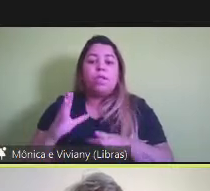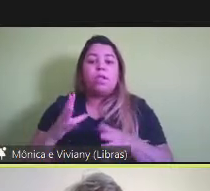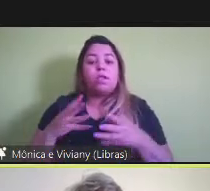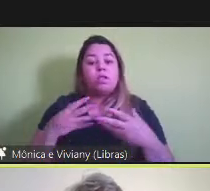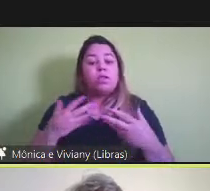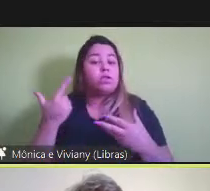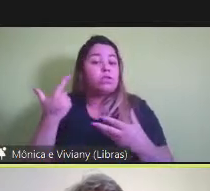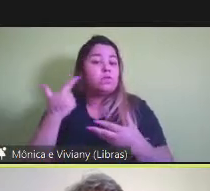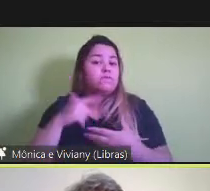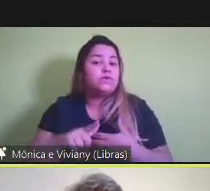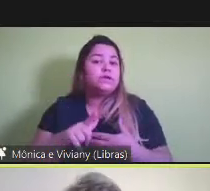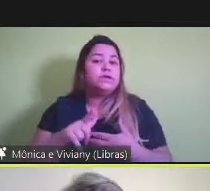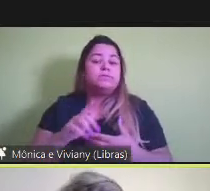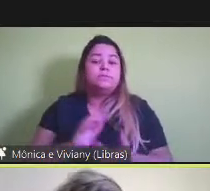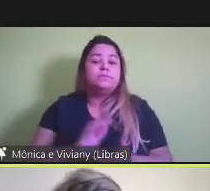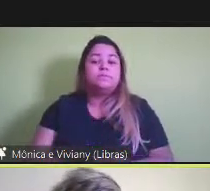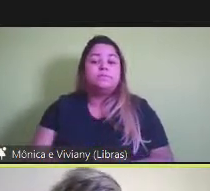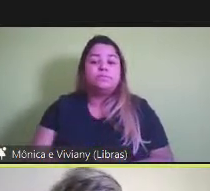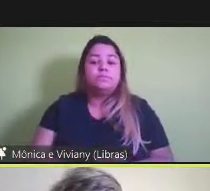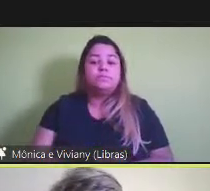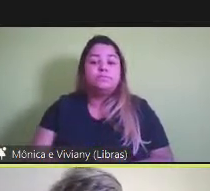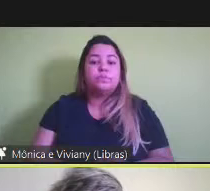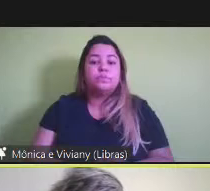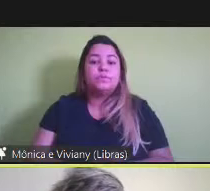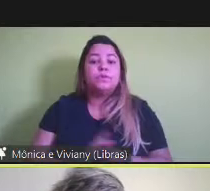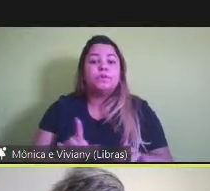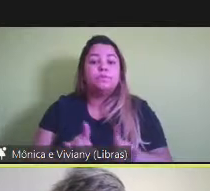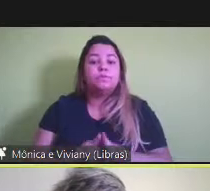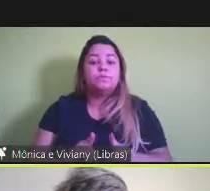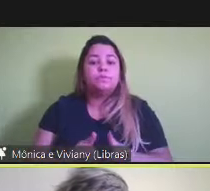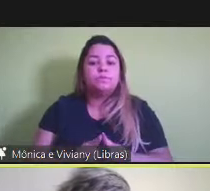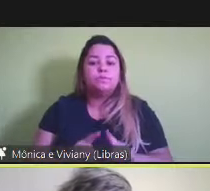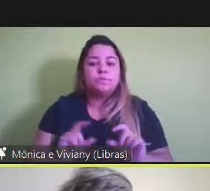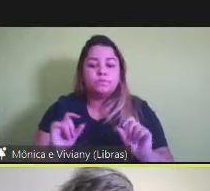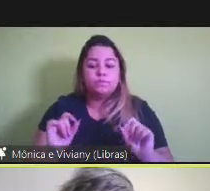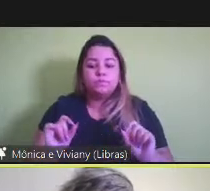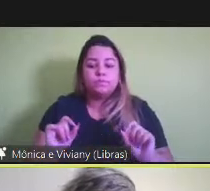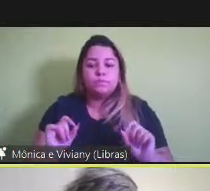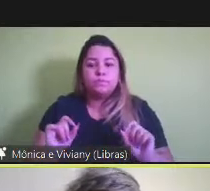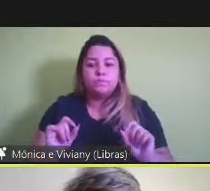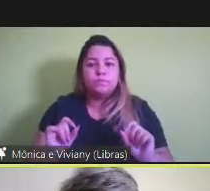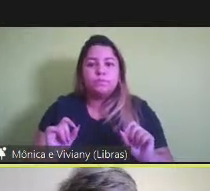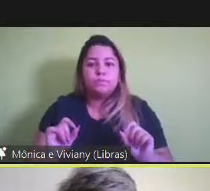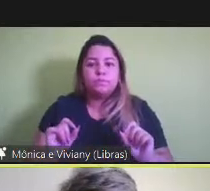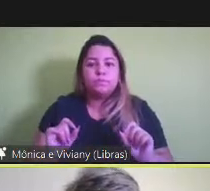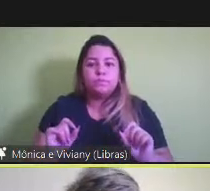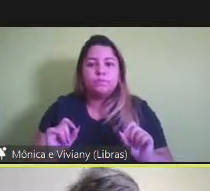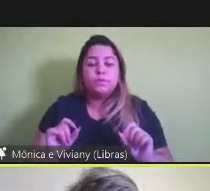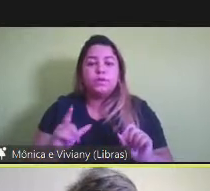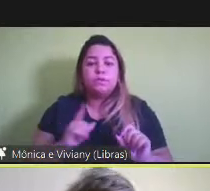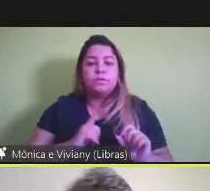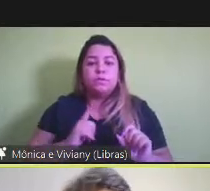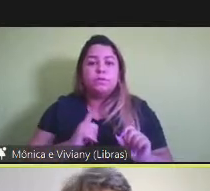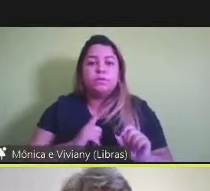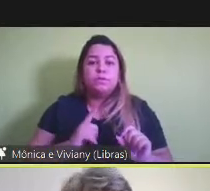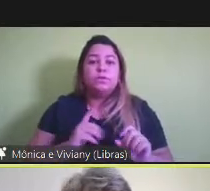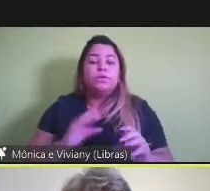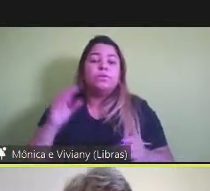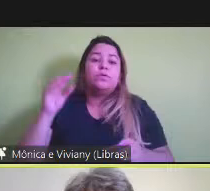perspective of these different consumptions and different classes. I'm sorry.